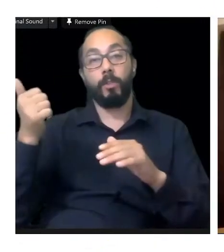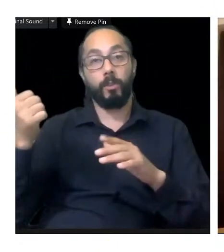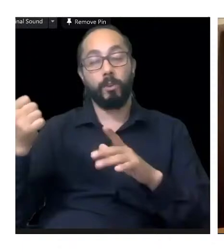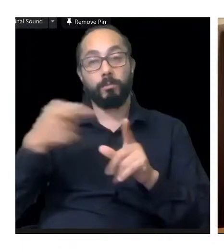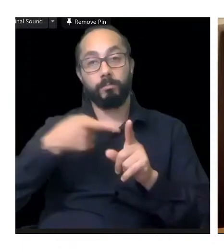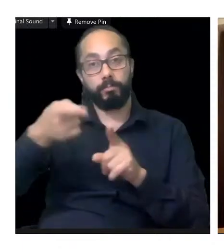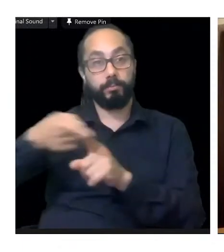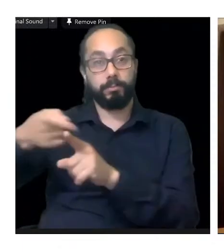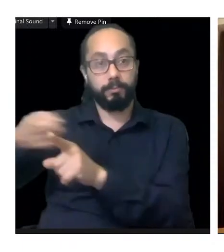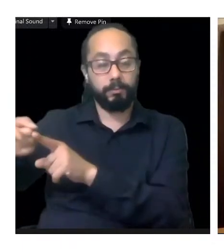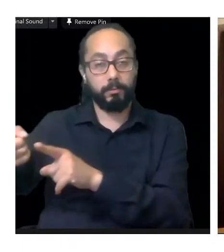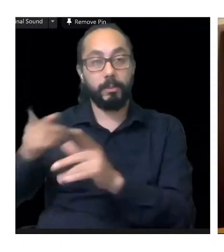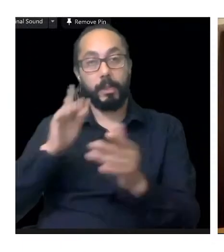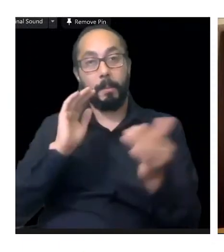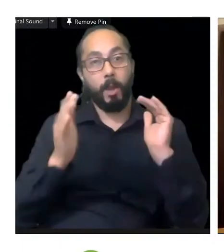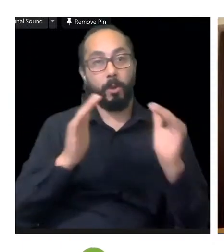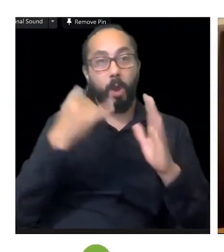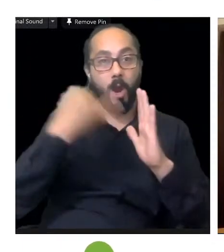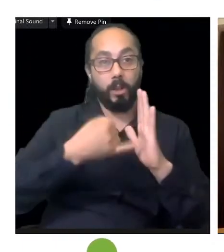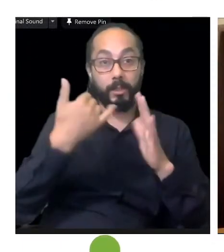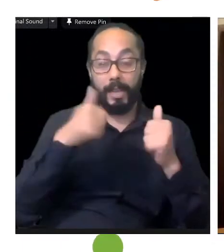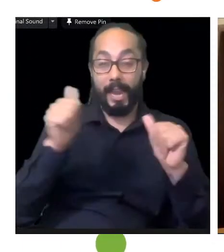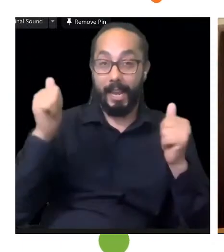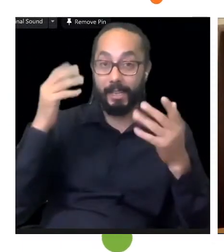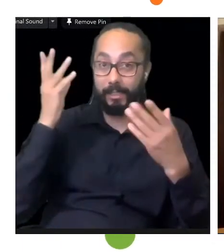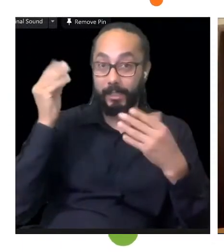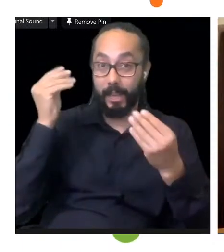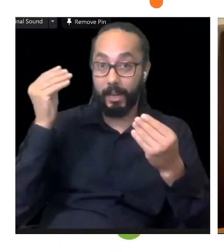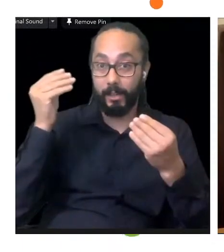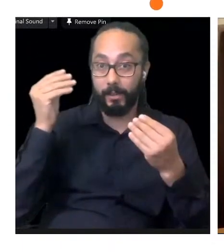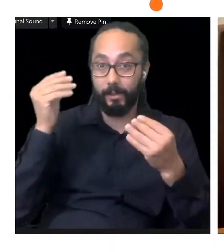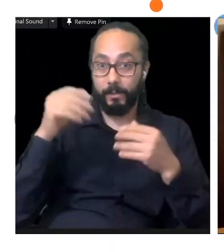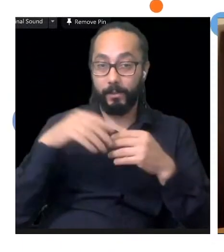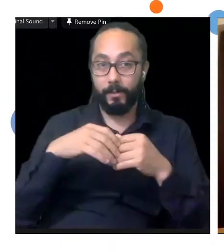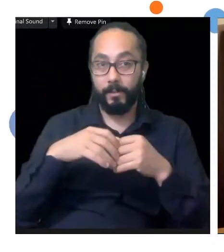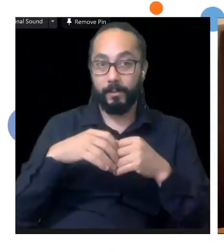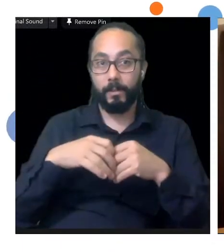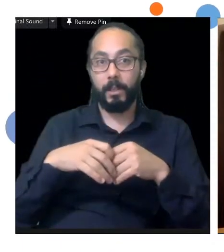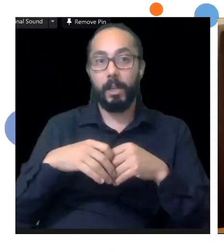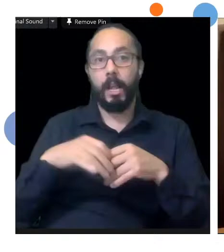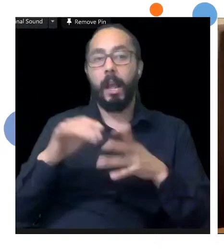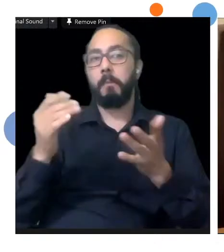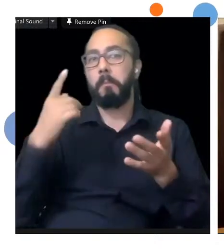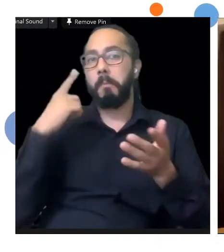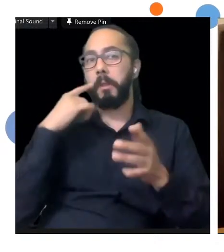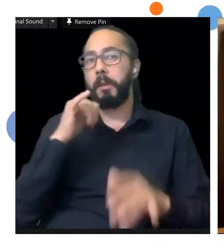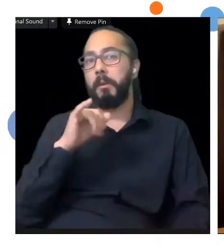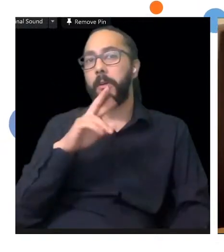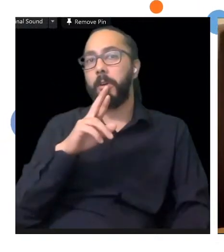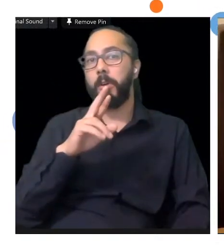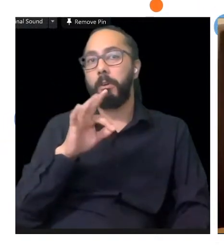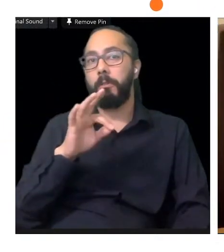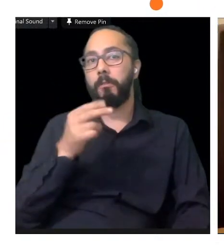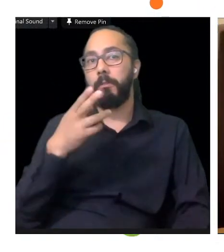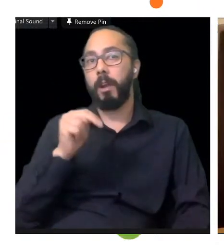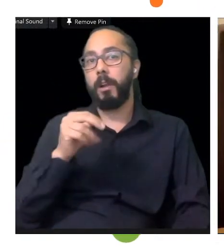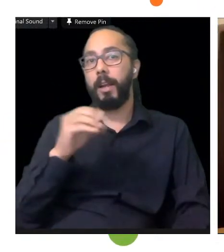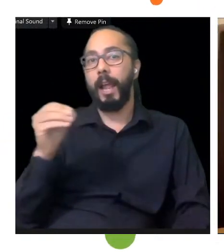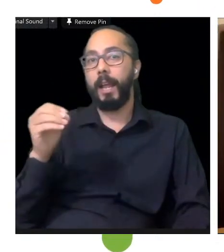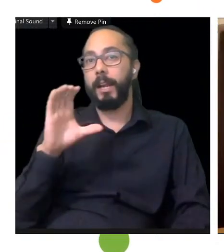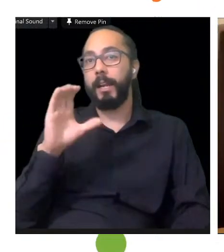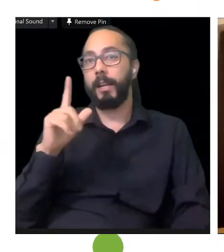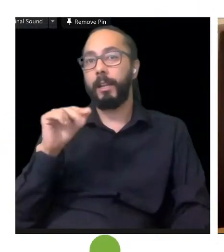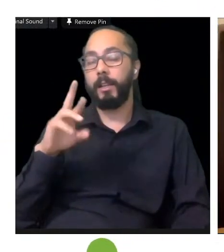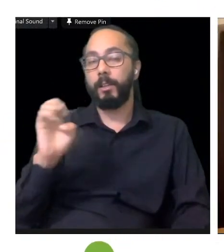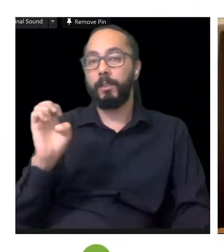That's a great question. I'm tempted to share it between Irfan and Claire. I'm curious if you, as organized people who are